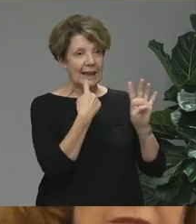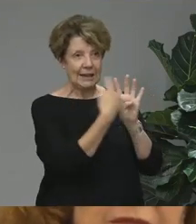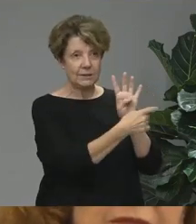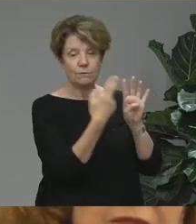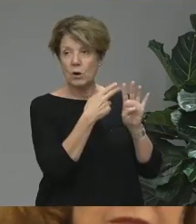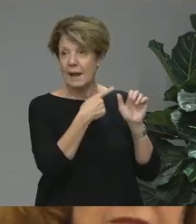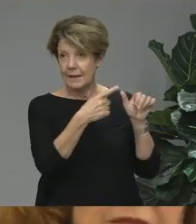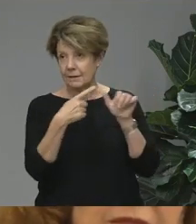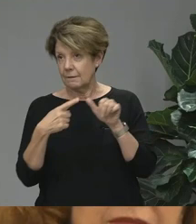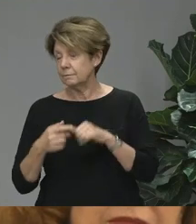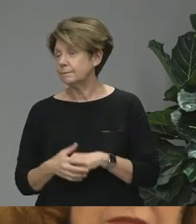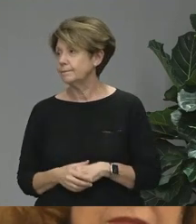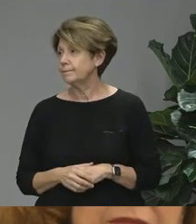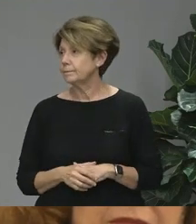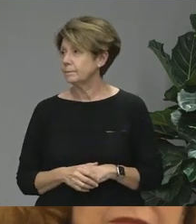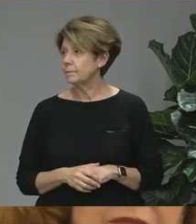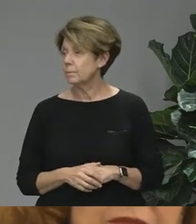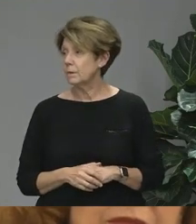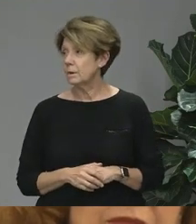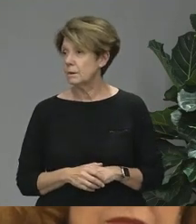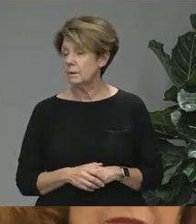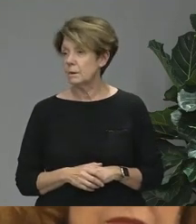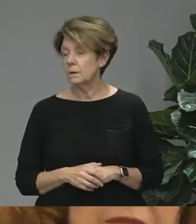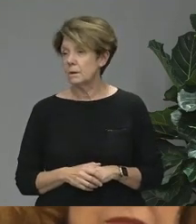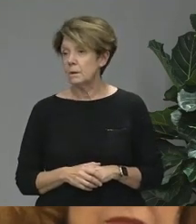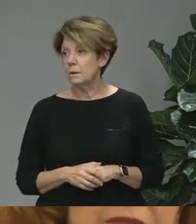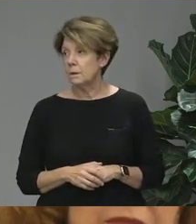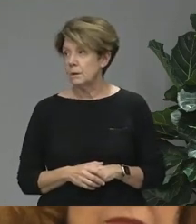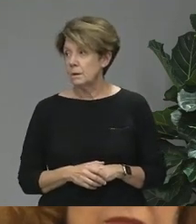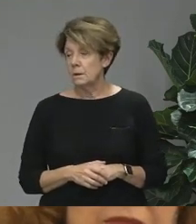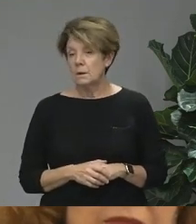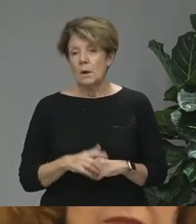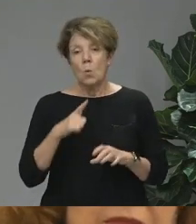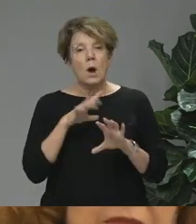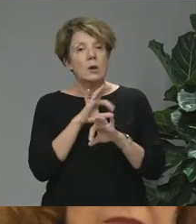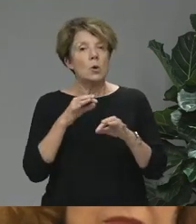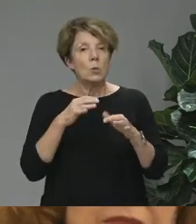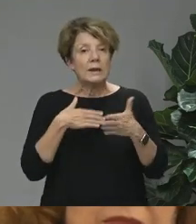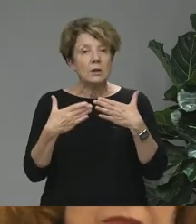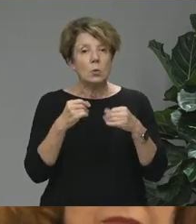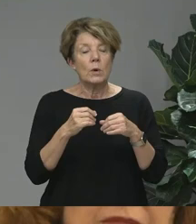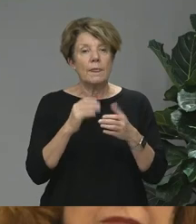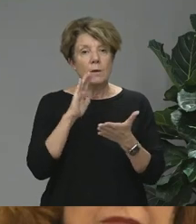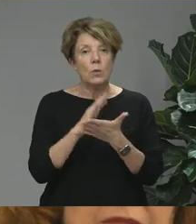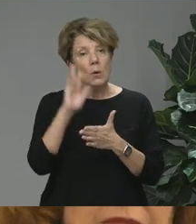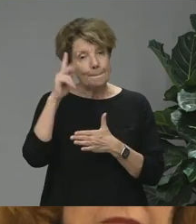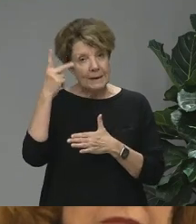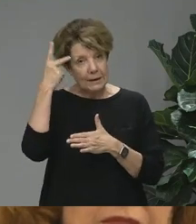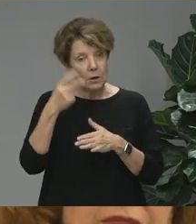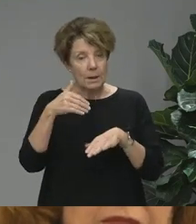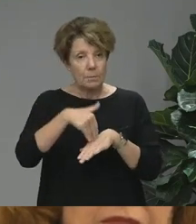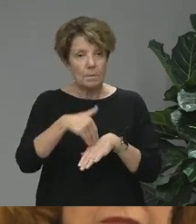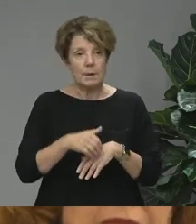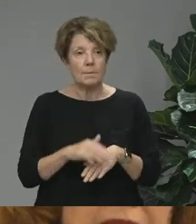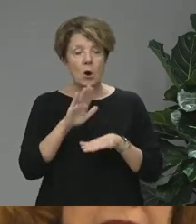How about we, for a moment, deal with the real political problem that is faced in